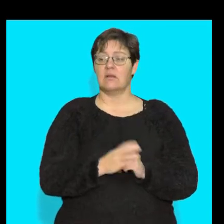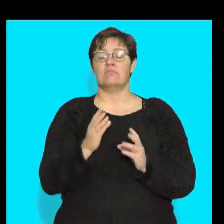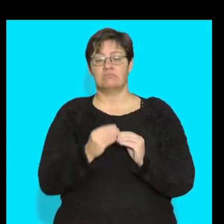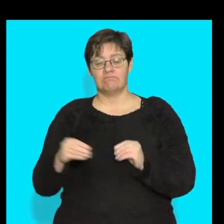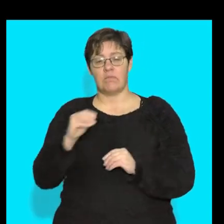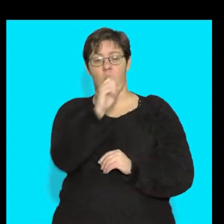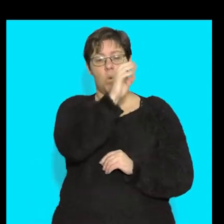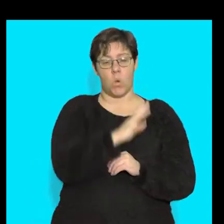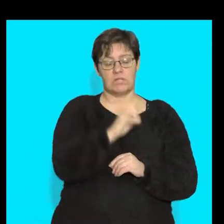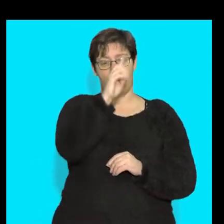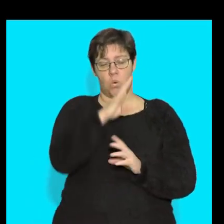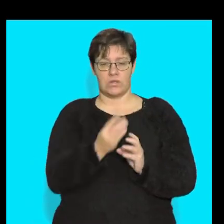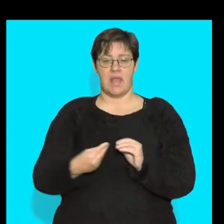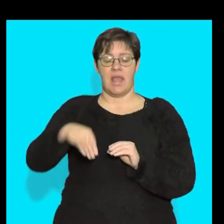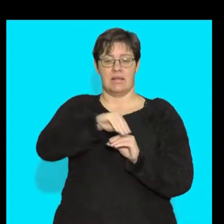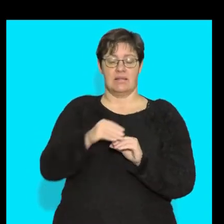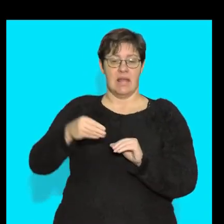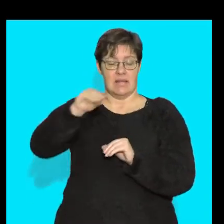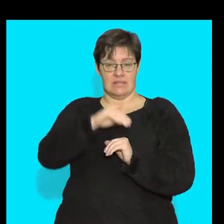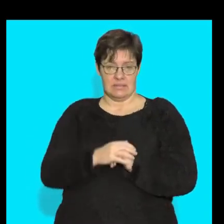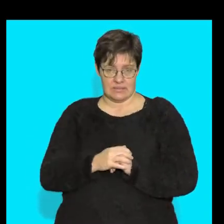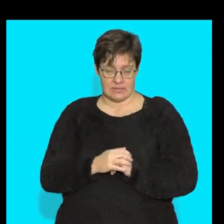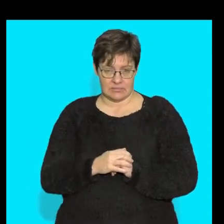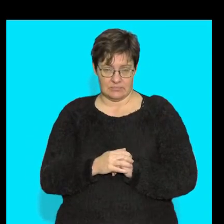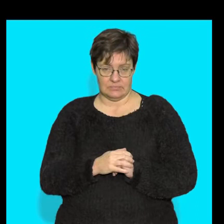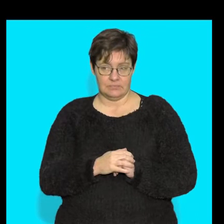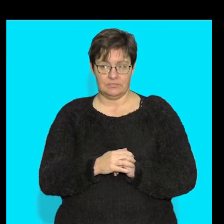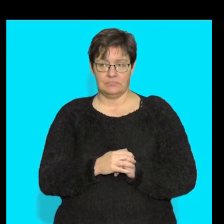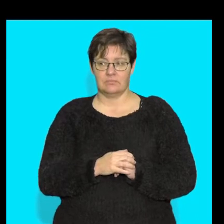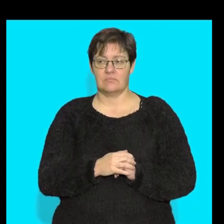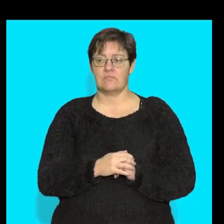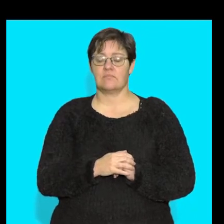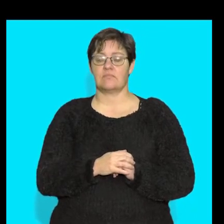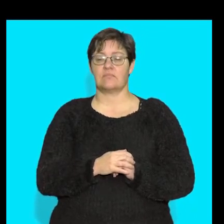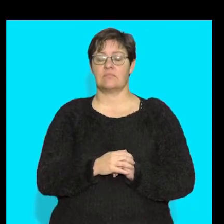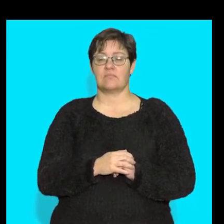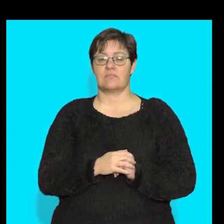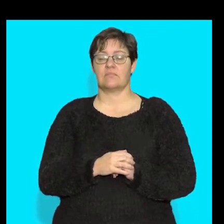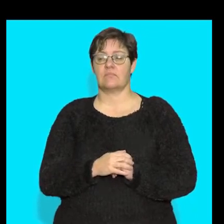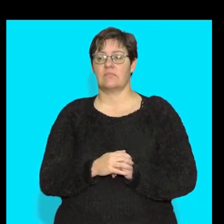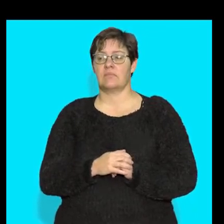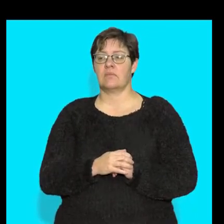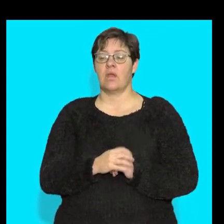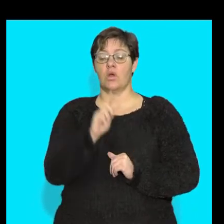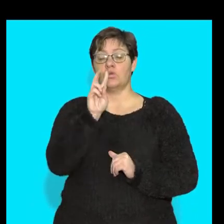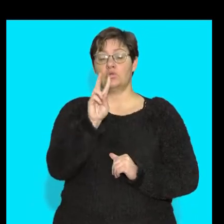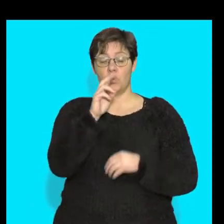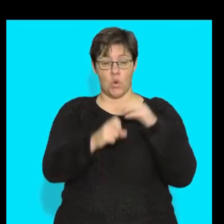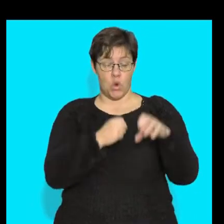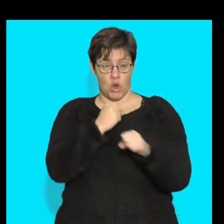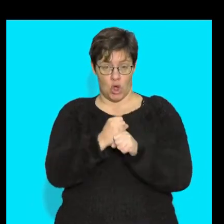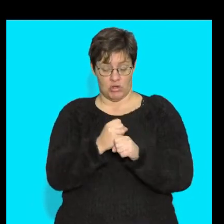quarterly, which I'll just say CQ, right? And then we continue again. 2 years after the